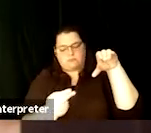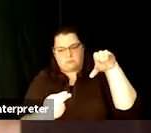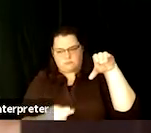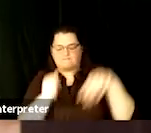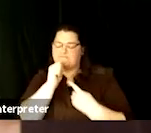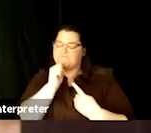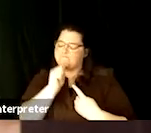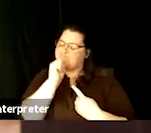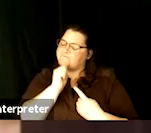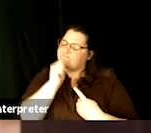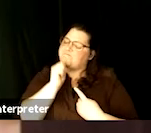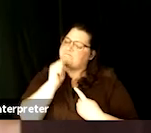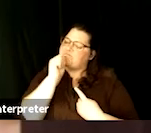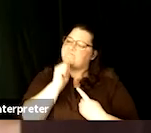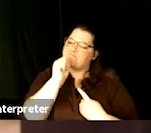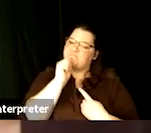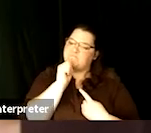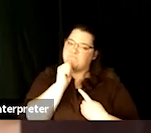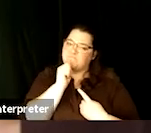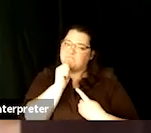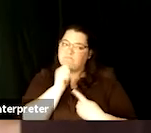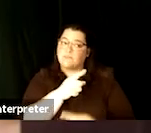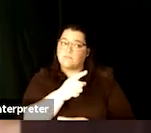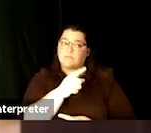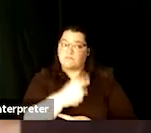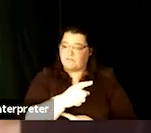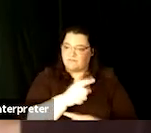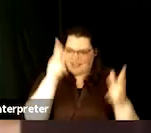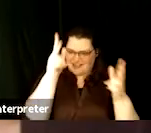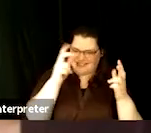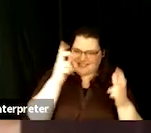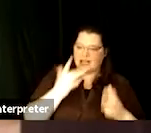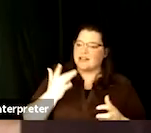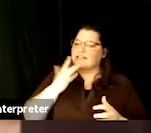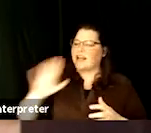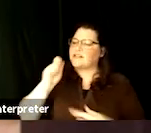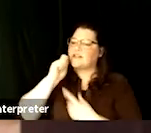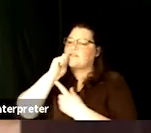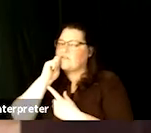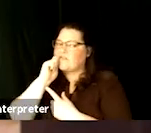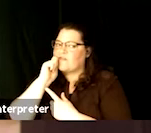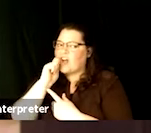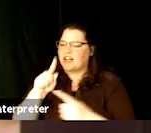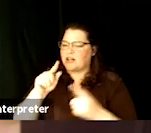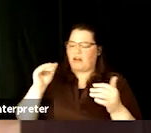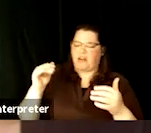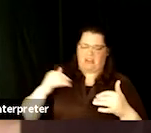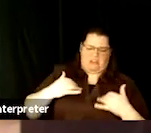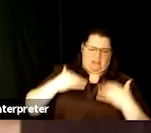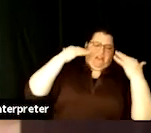Isaiah foretold this when he said, you, O hell, have been troubled by encountering him below.